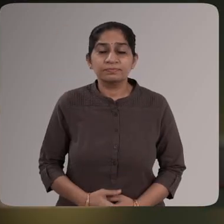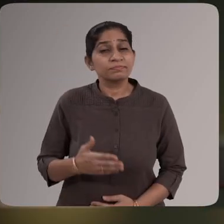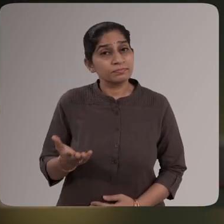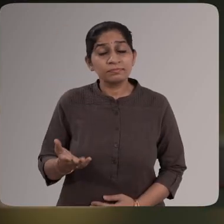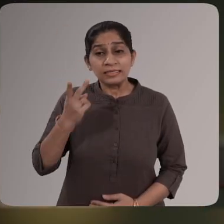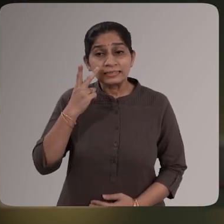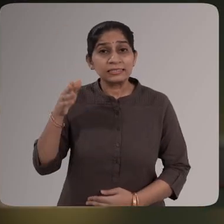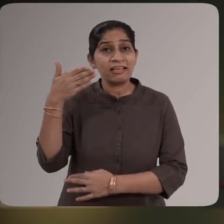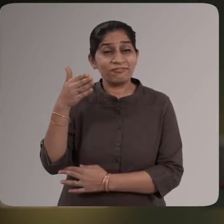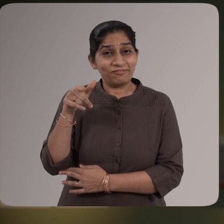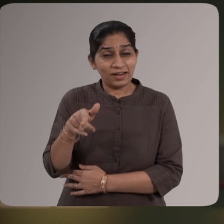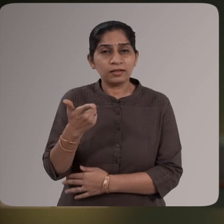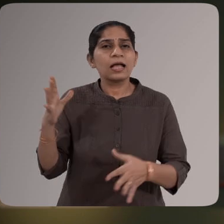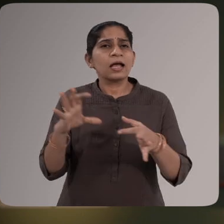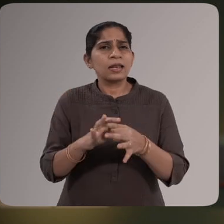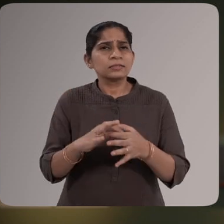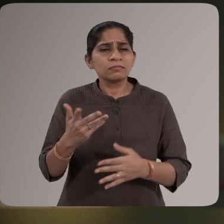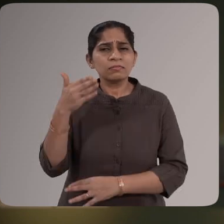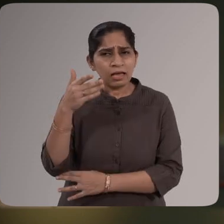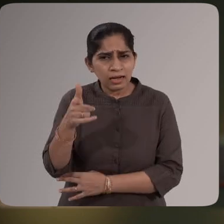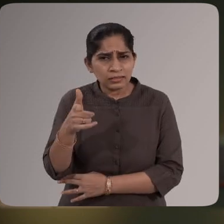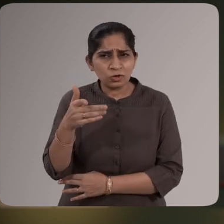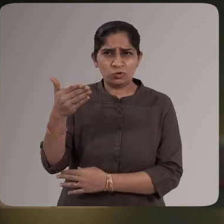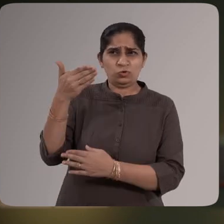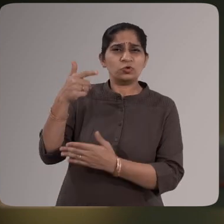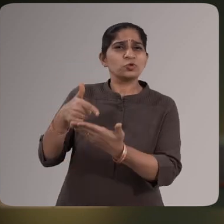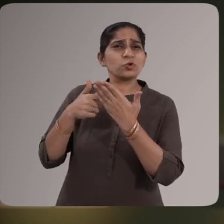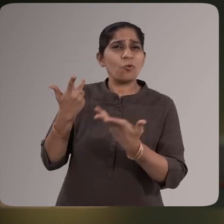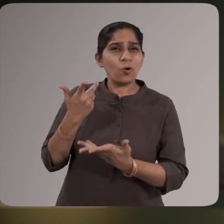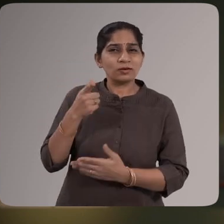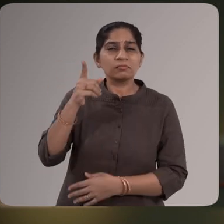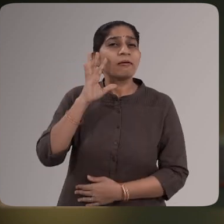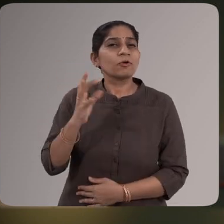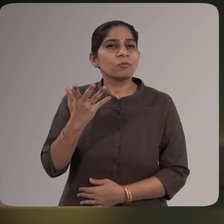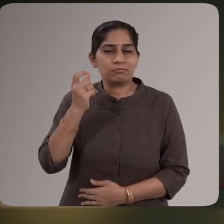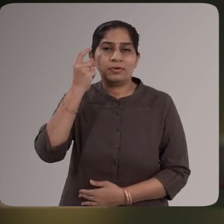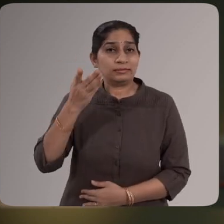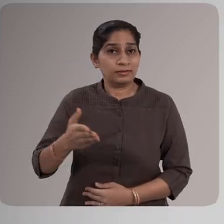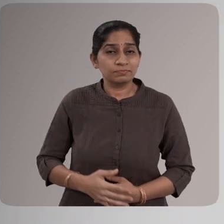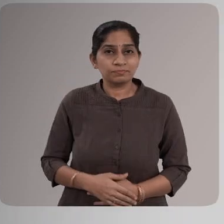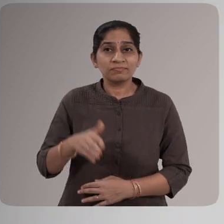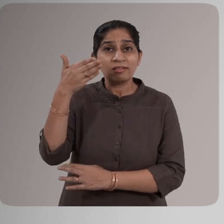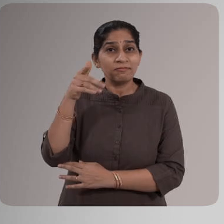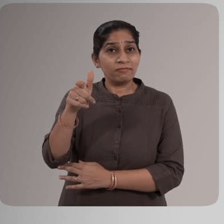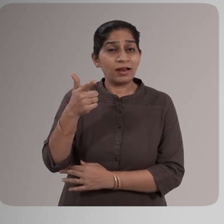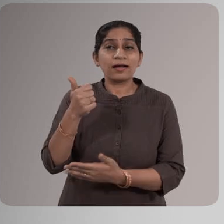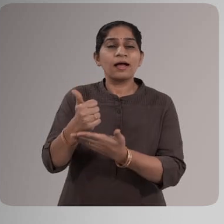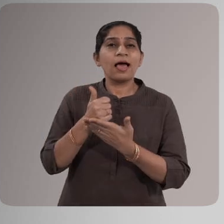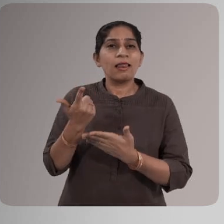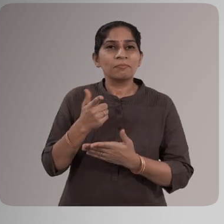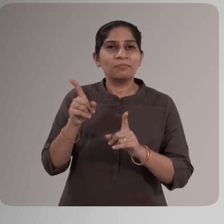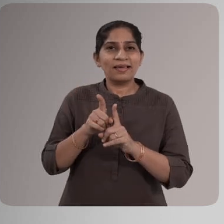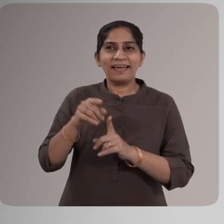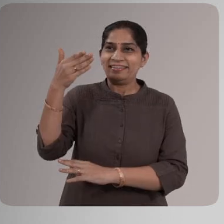On this side, we find a connection to the broader symbolism of flags and their significance. Flags serve